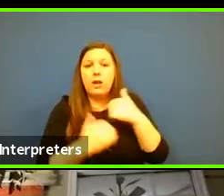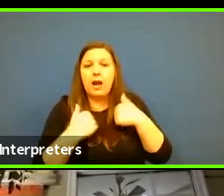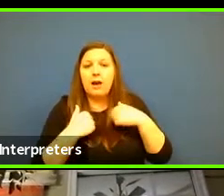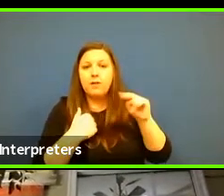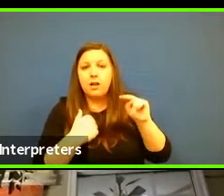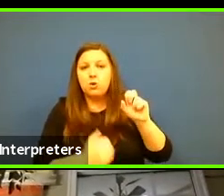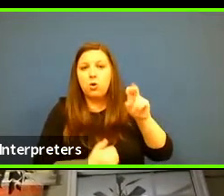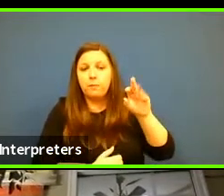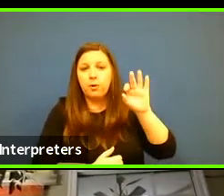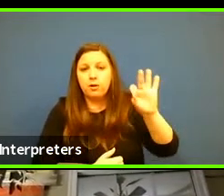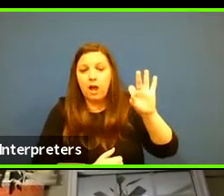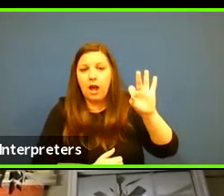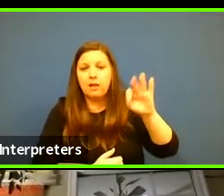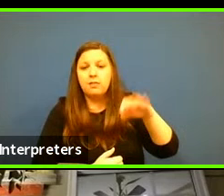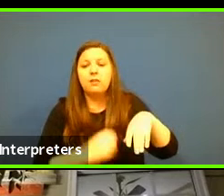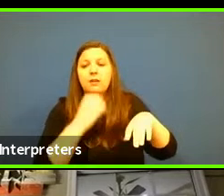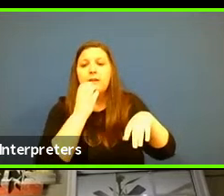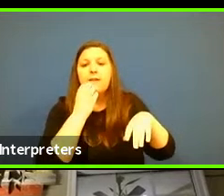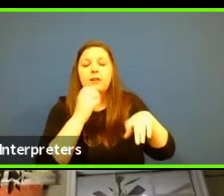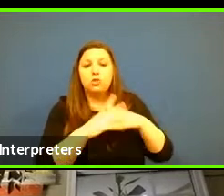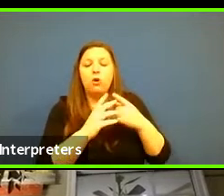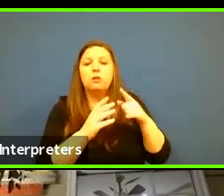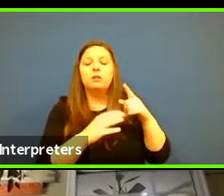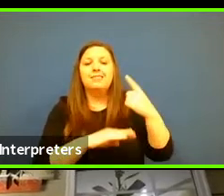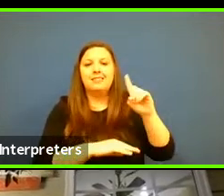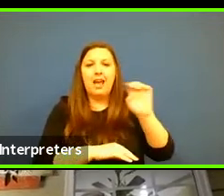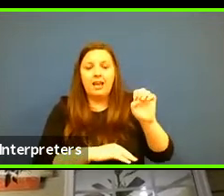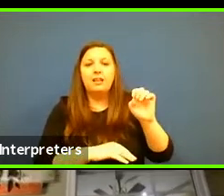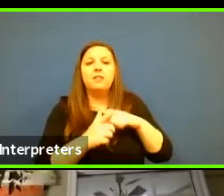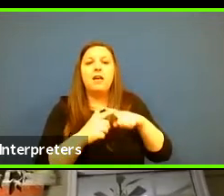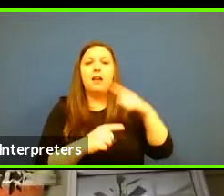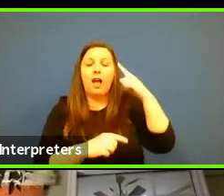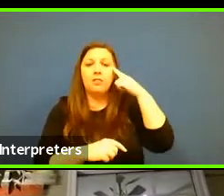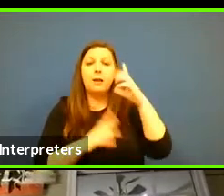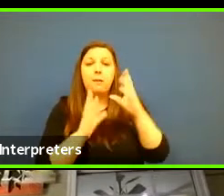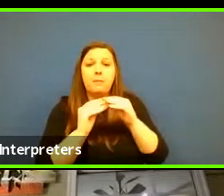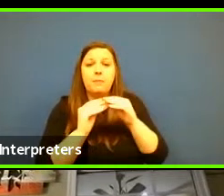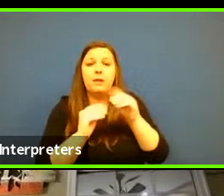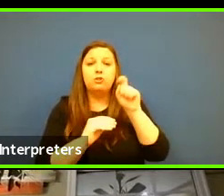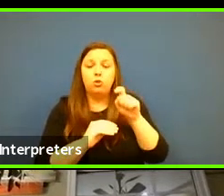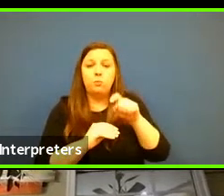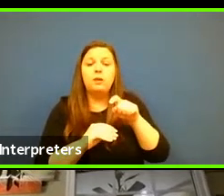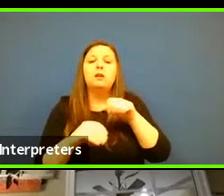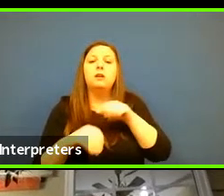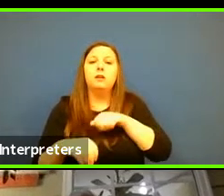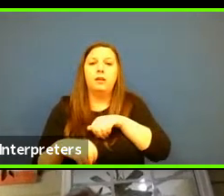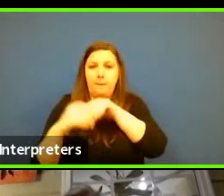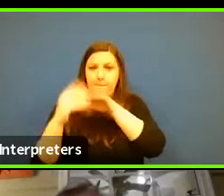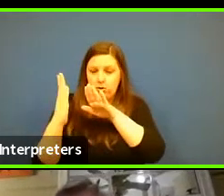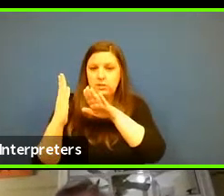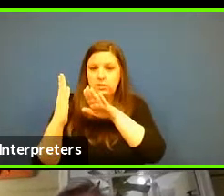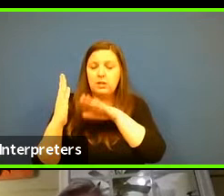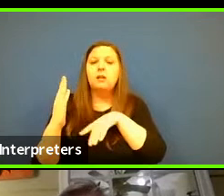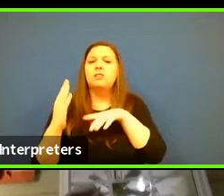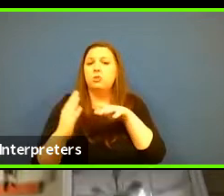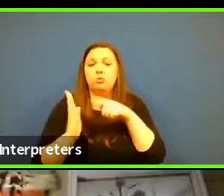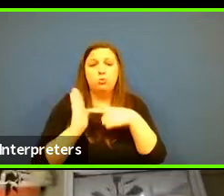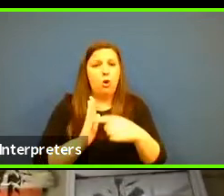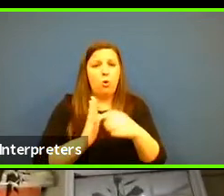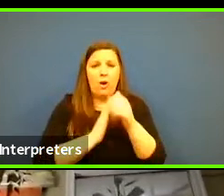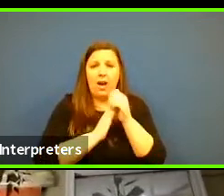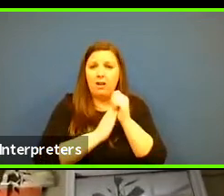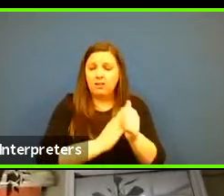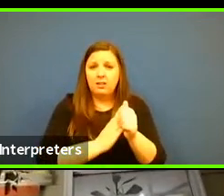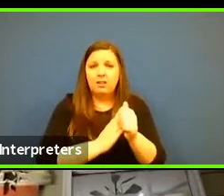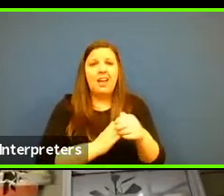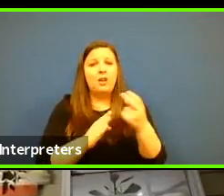for those of us who do choose that option, just to show leadership and use these same health guidelines